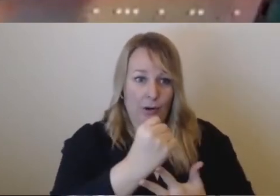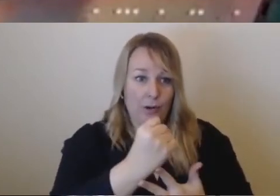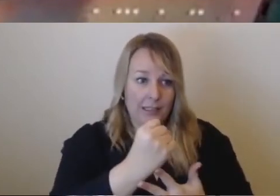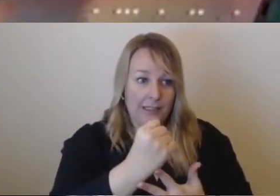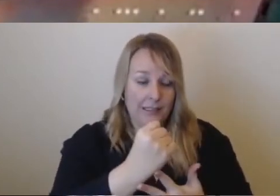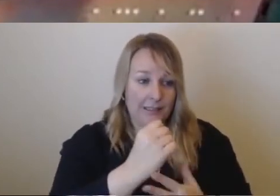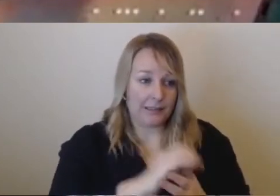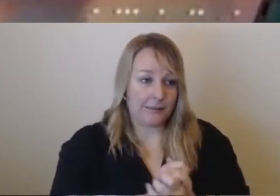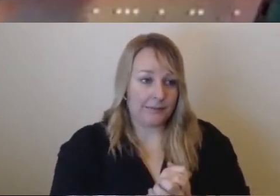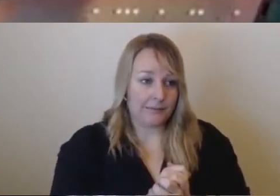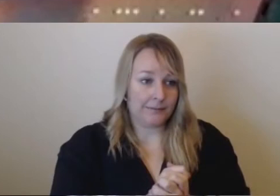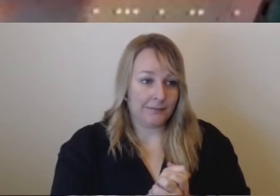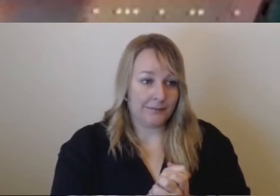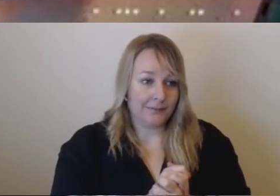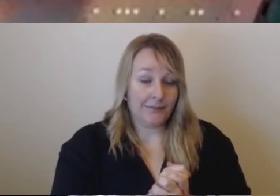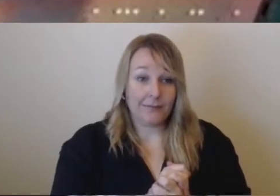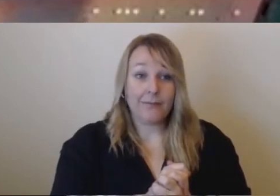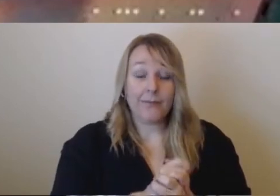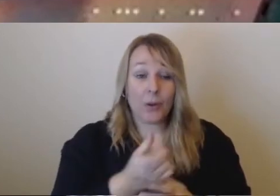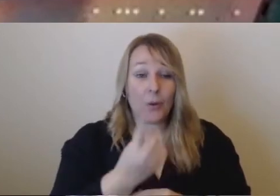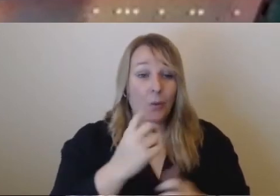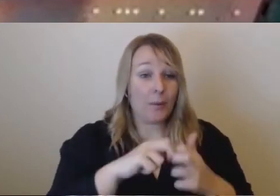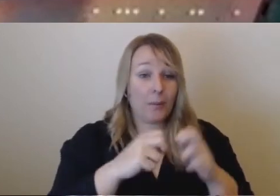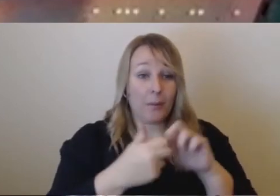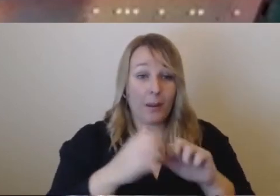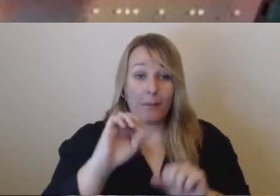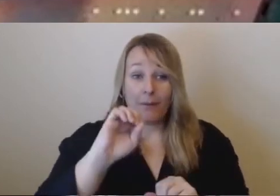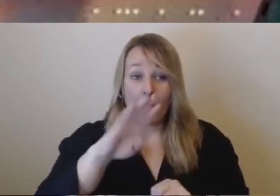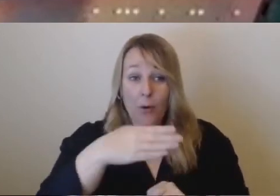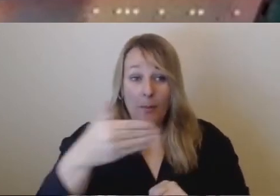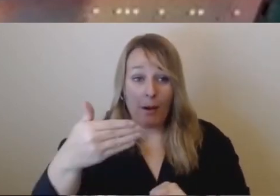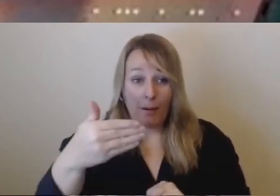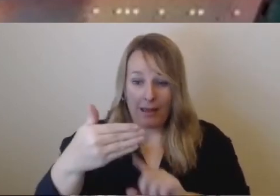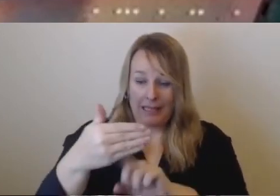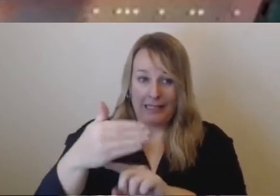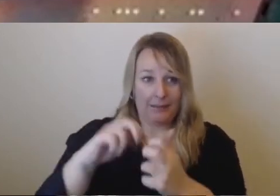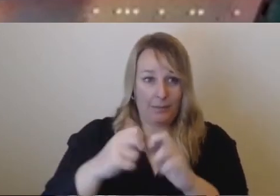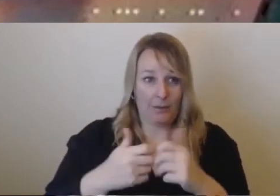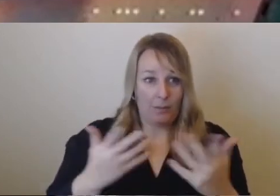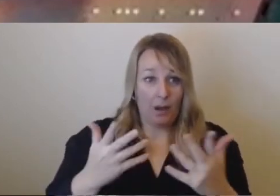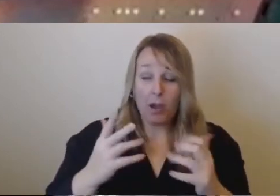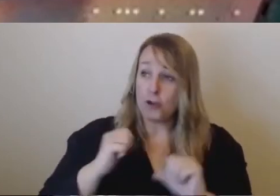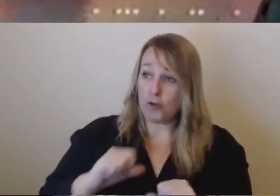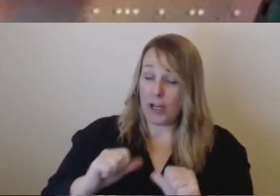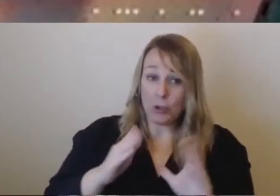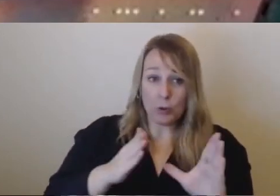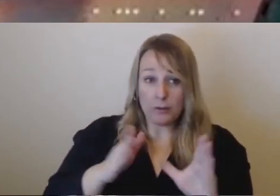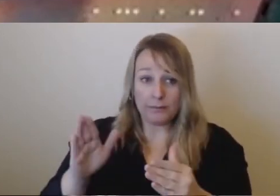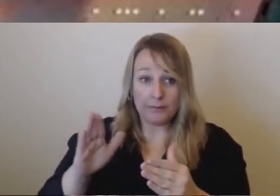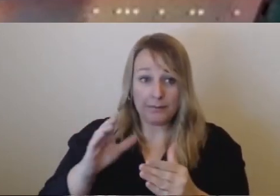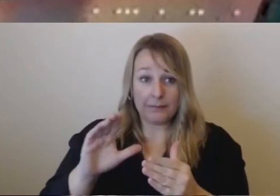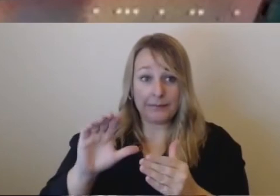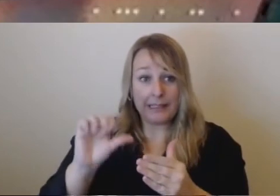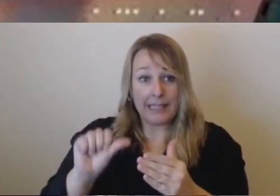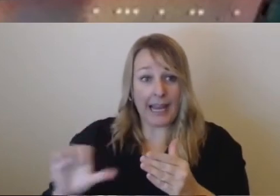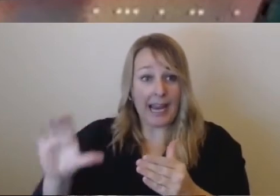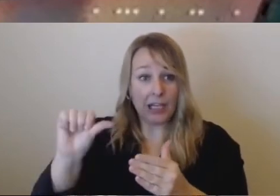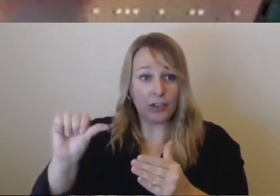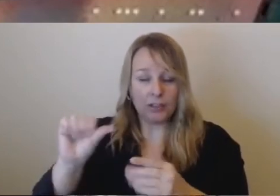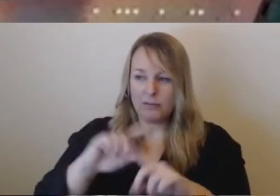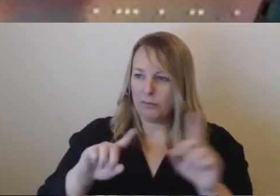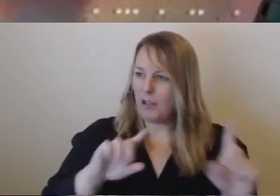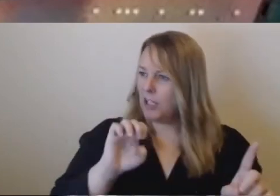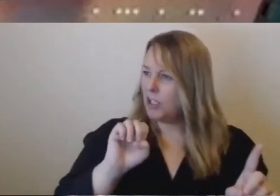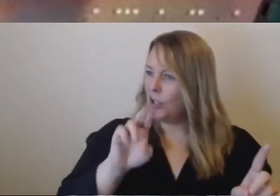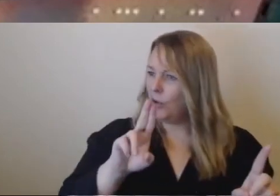that one of the problems that Obama got into was, you know, his discussion of the pivot to Asia was well-intended. The Europeans felt slighted by it,